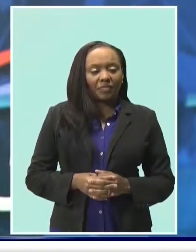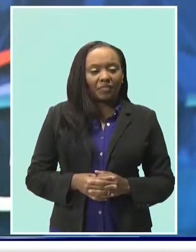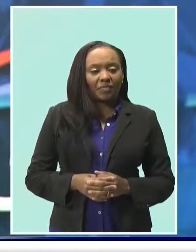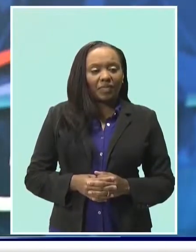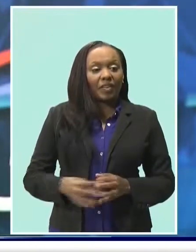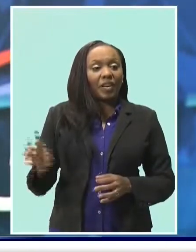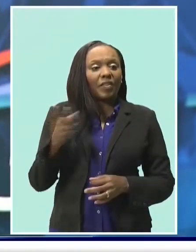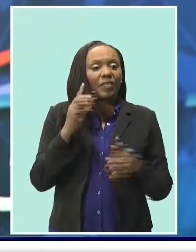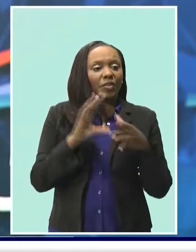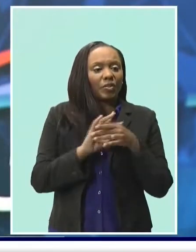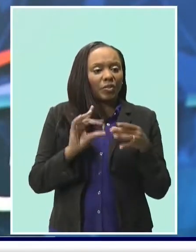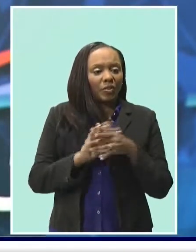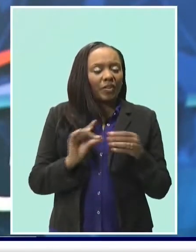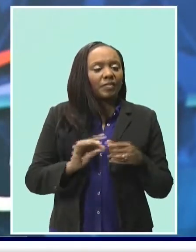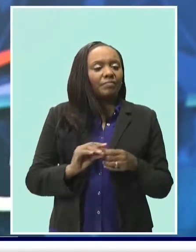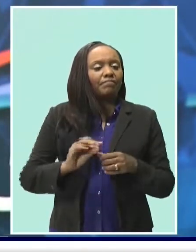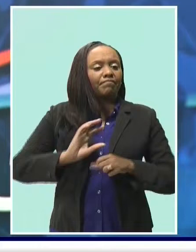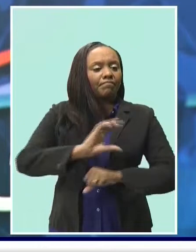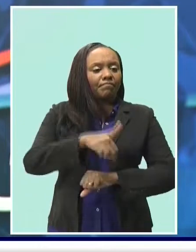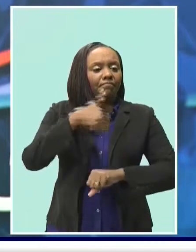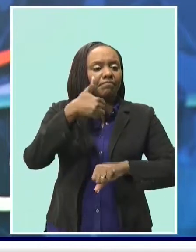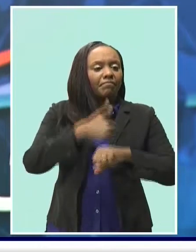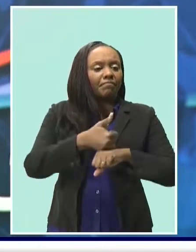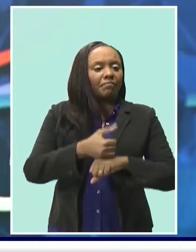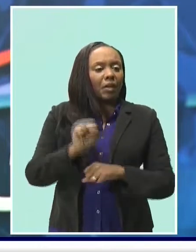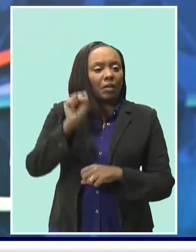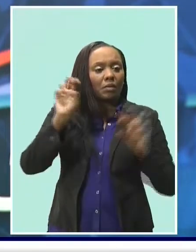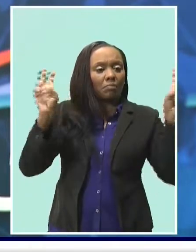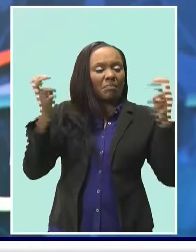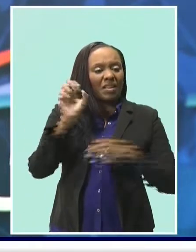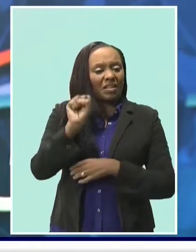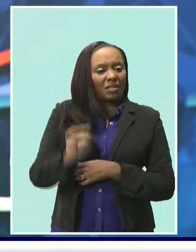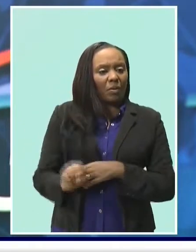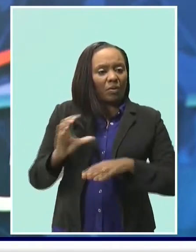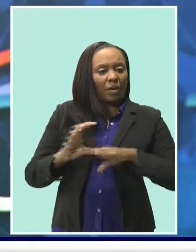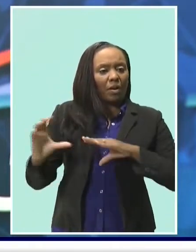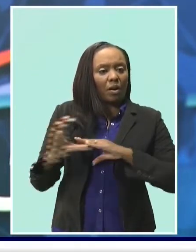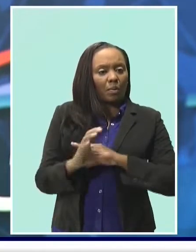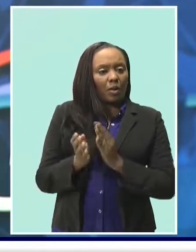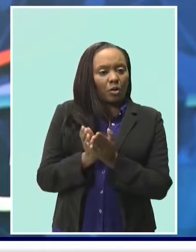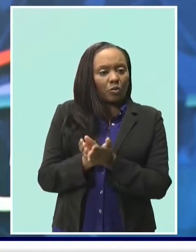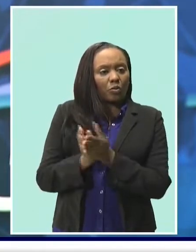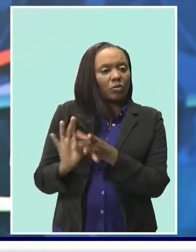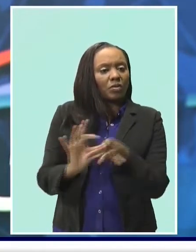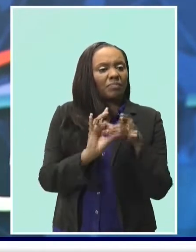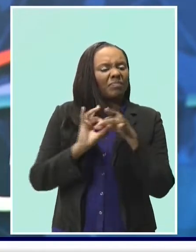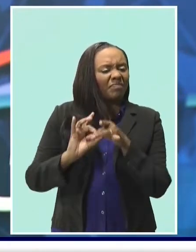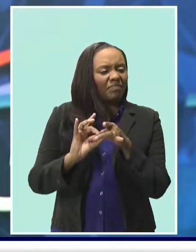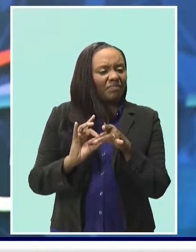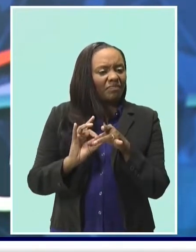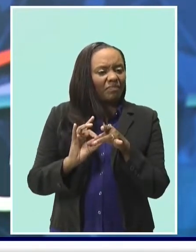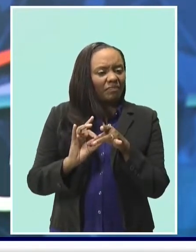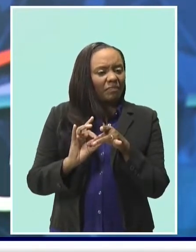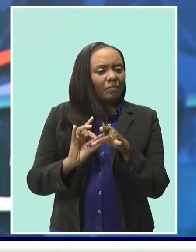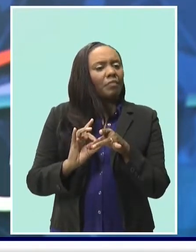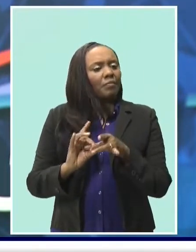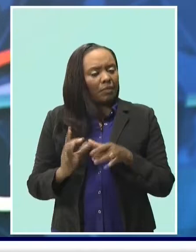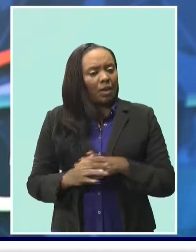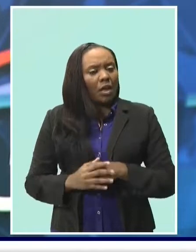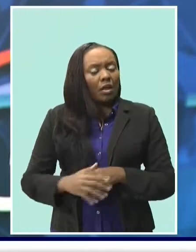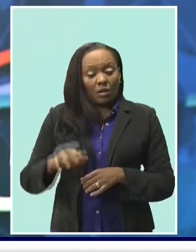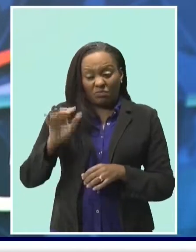And in our top story, the creation of a Southern Caribbean Cruise Alliance is one of the key areas being considered by the newly